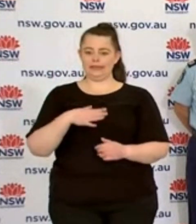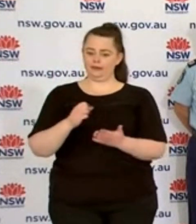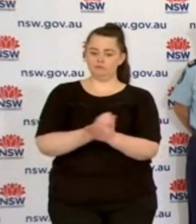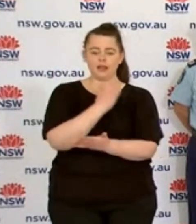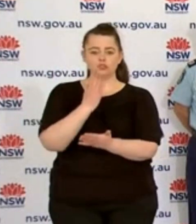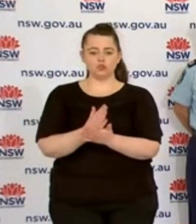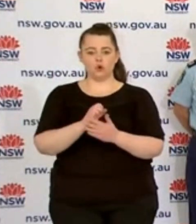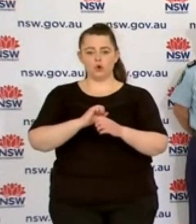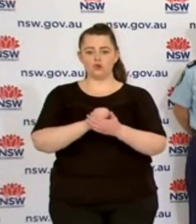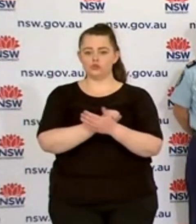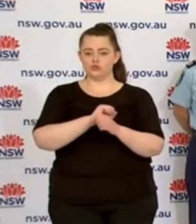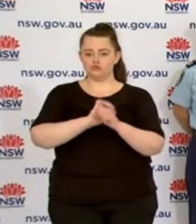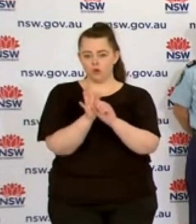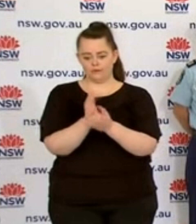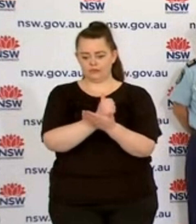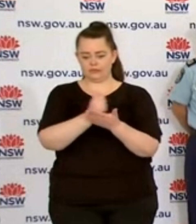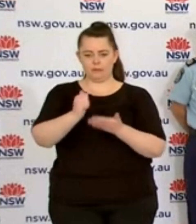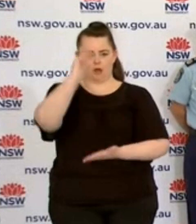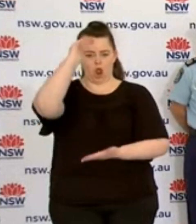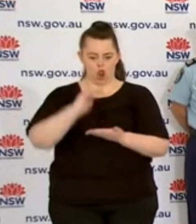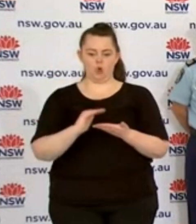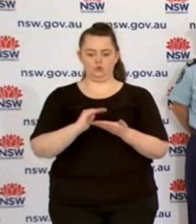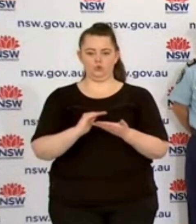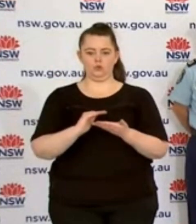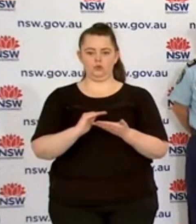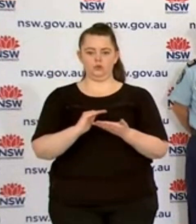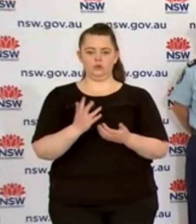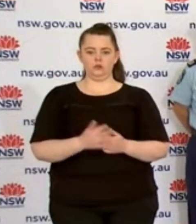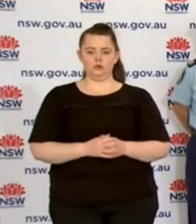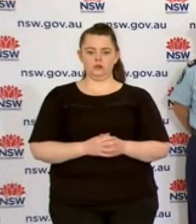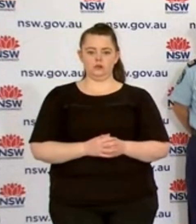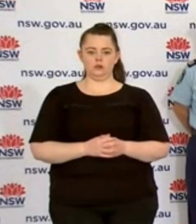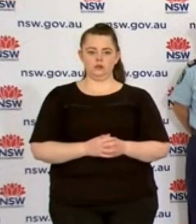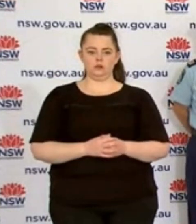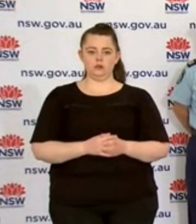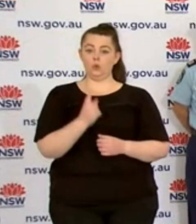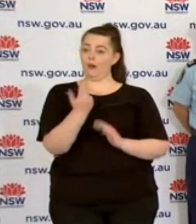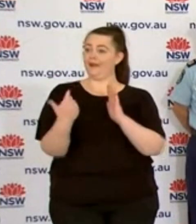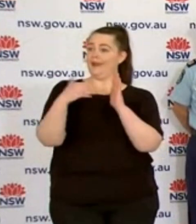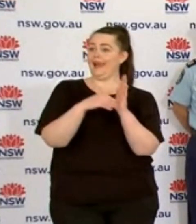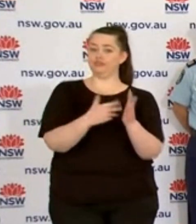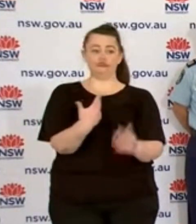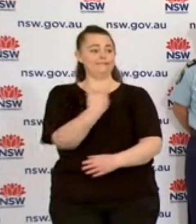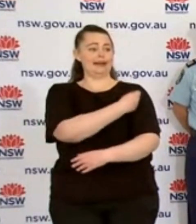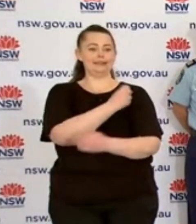low as possible. We cannot live freely, right? Just because you can do one additional thing doesn't mean living